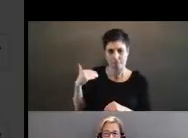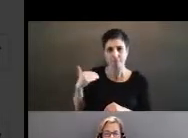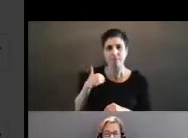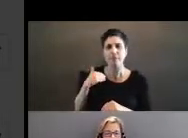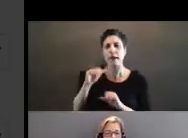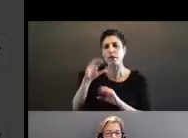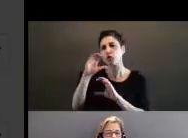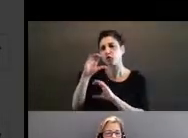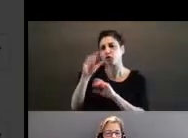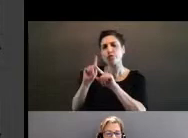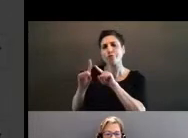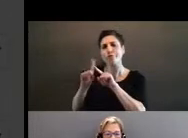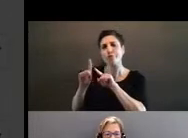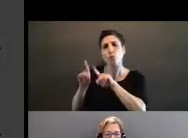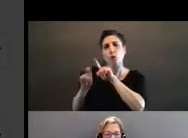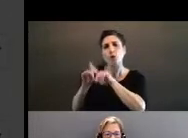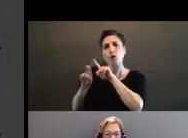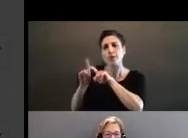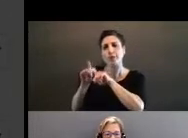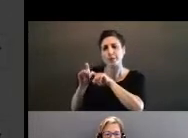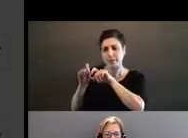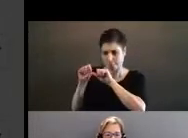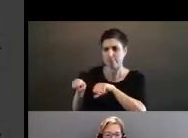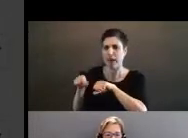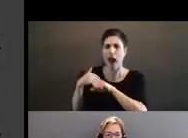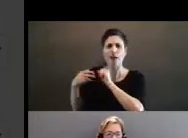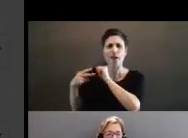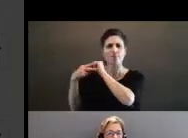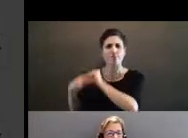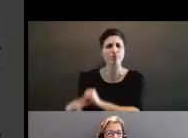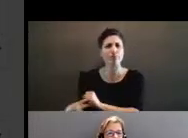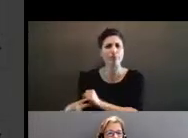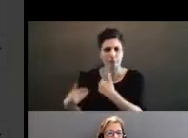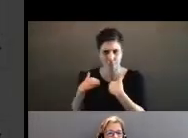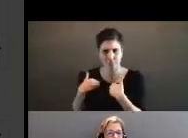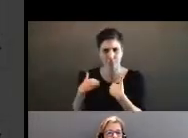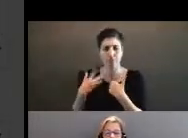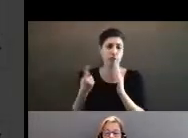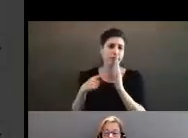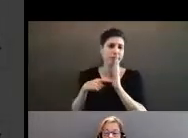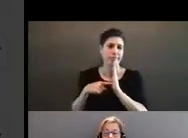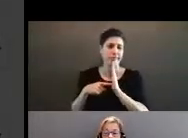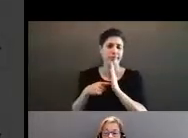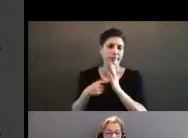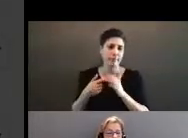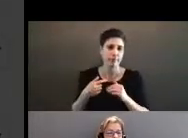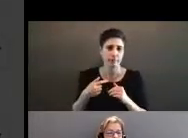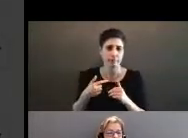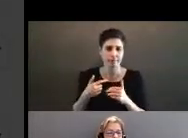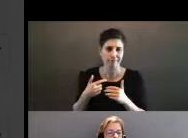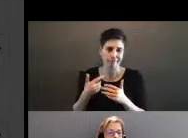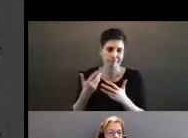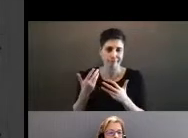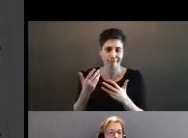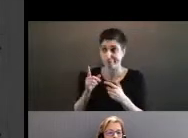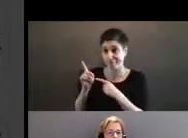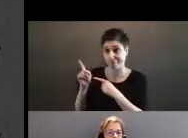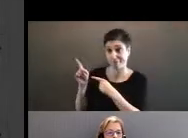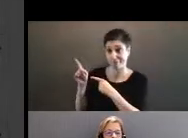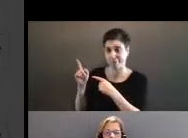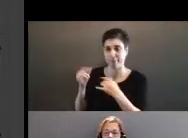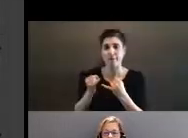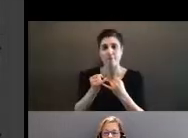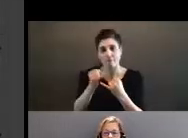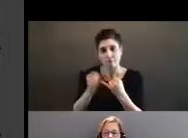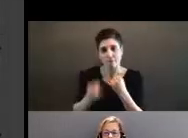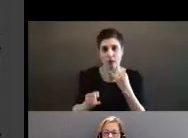any topic that you're creating a Kahoot on. So this one, for example, is a final exam review